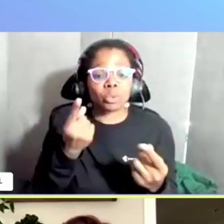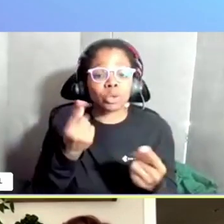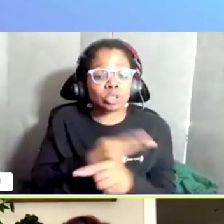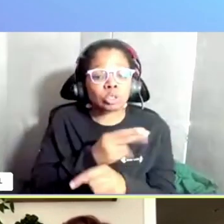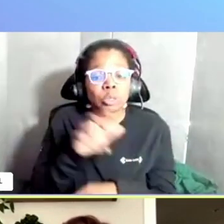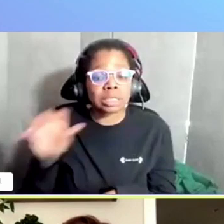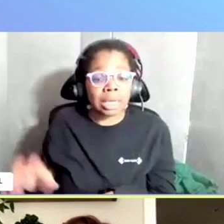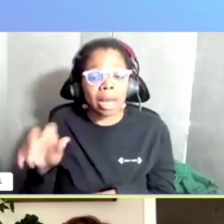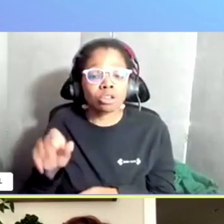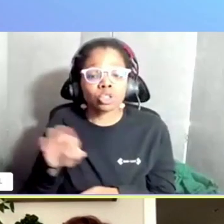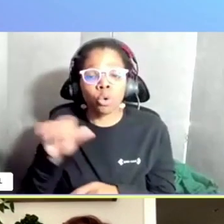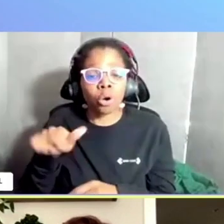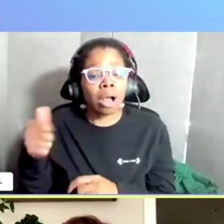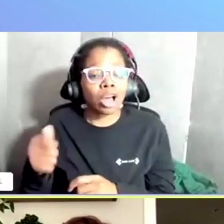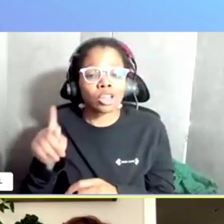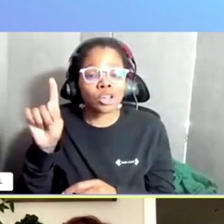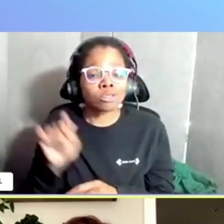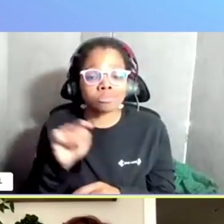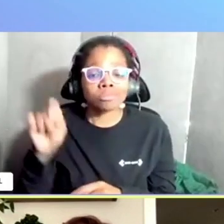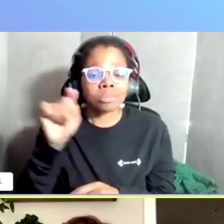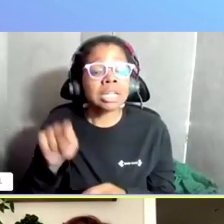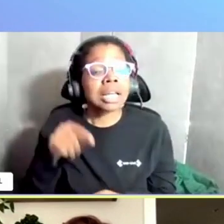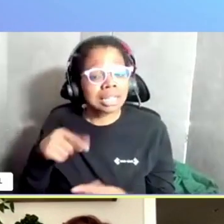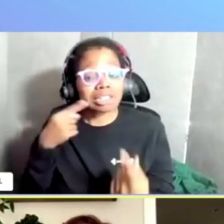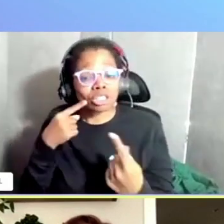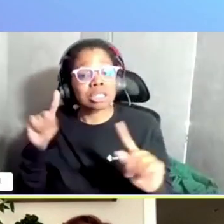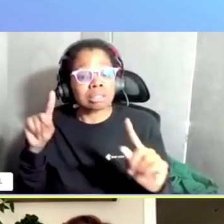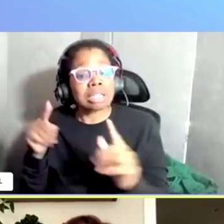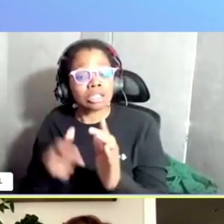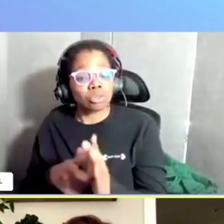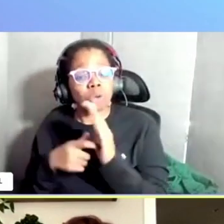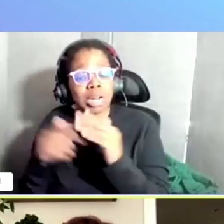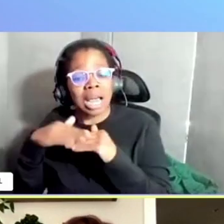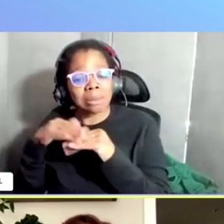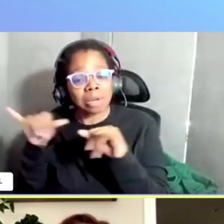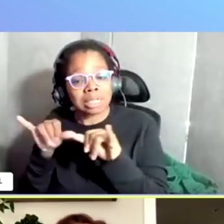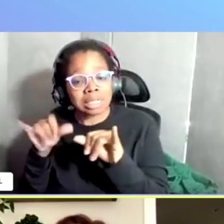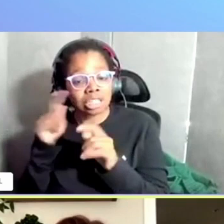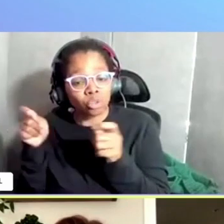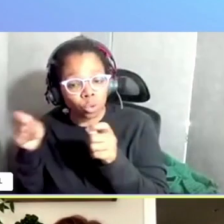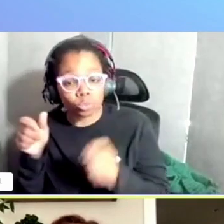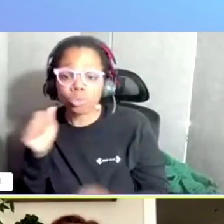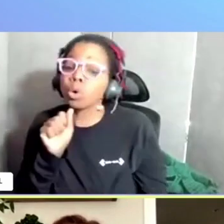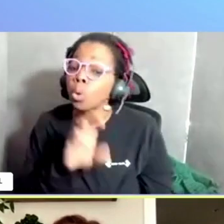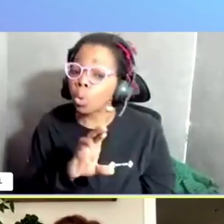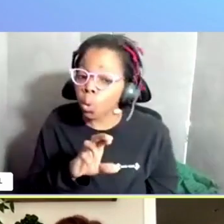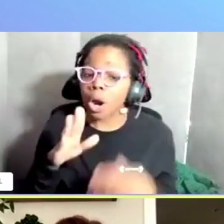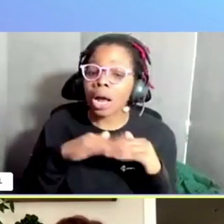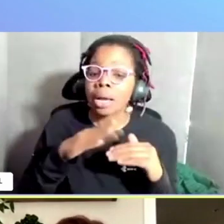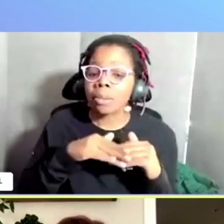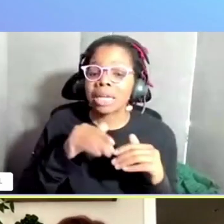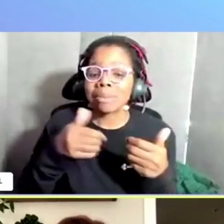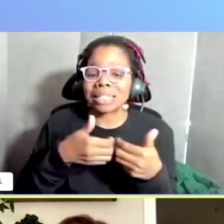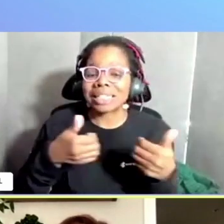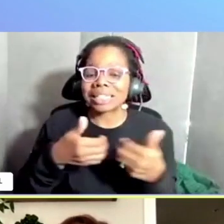other pointer device. This success criterion sets a minimum size for the controls or a minimum amount of